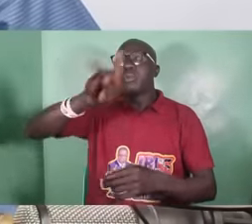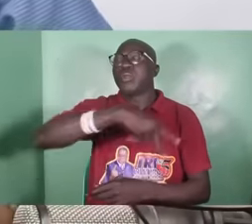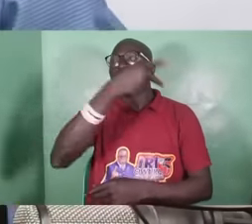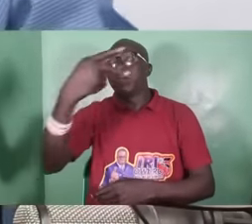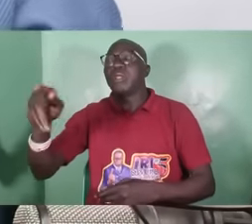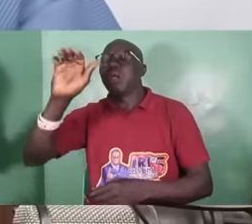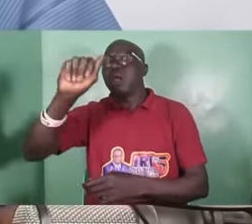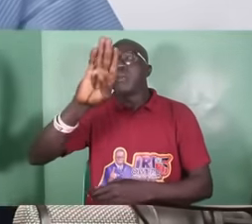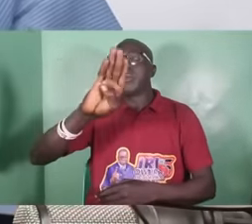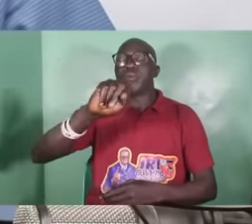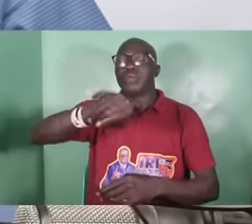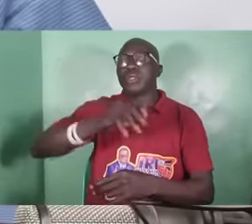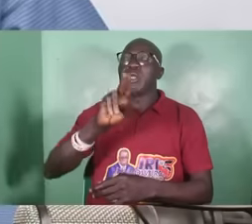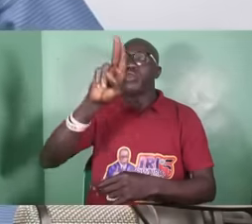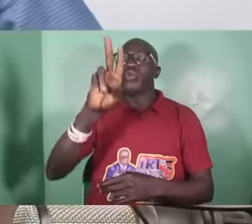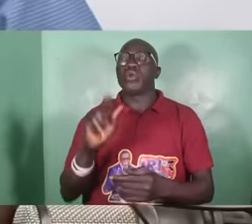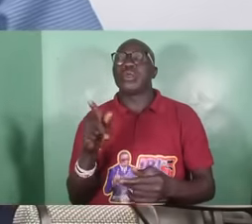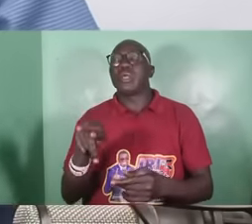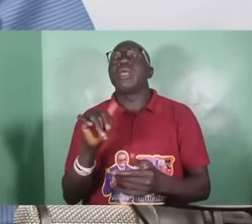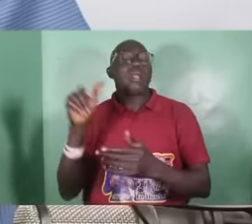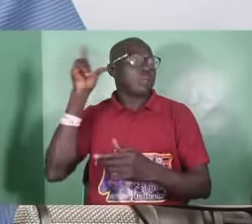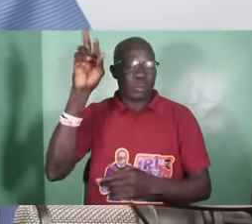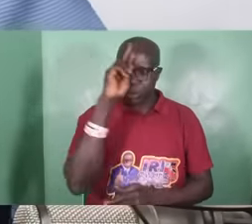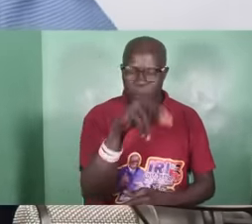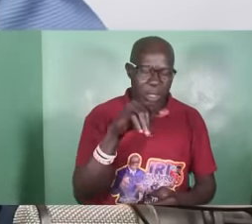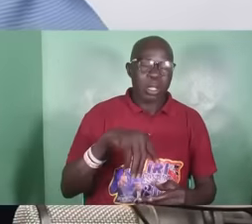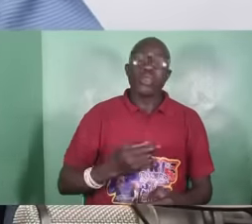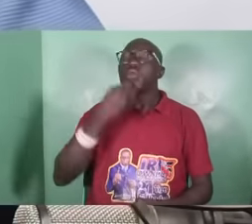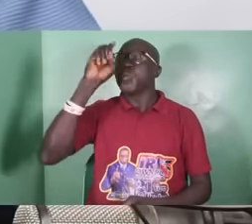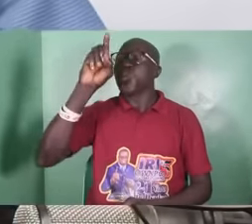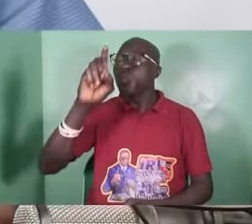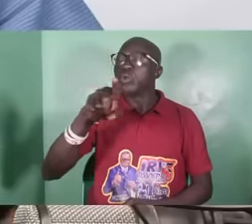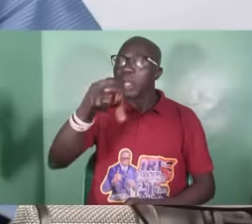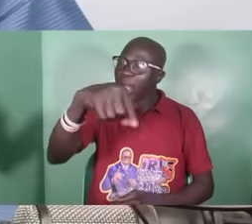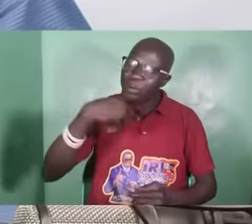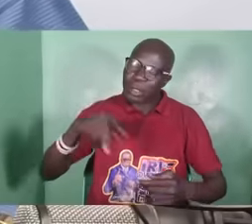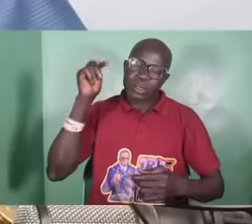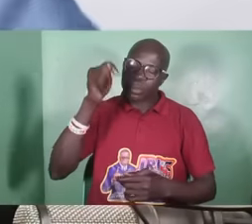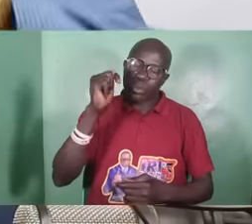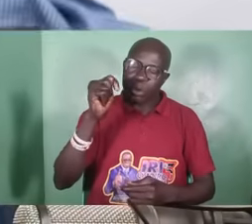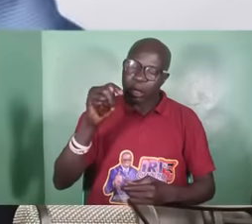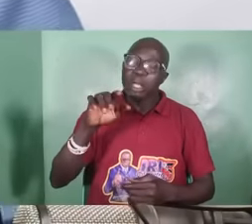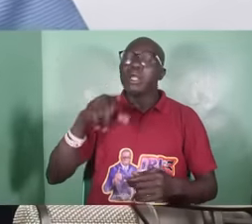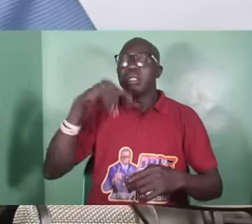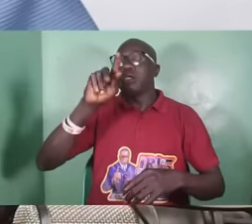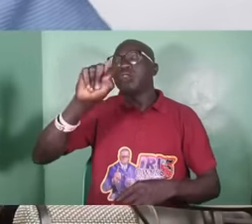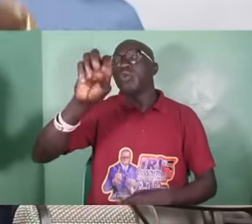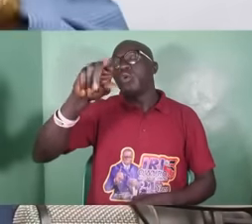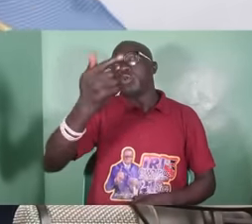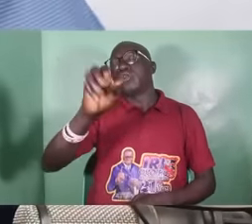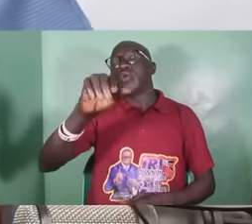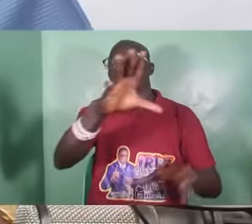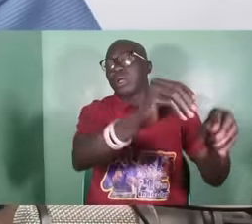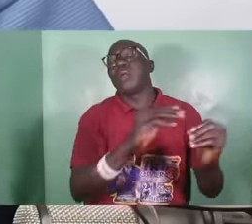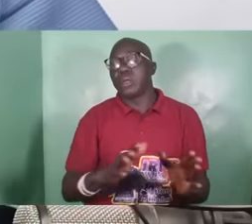Harcourt, Abeokuta, UK. This is Dandan. You sure that you have a ring? Ne Togo. At Togo.